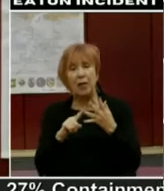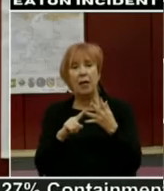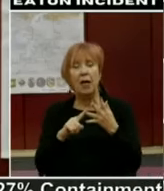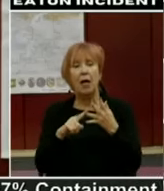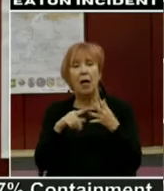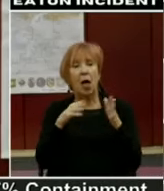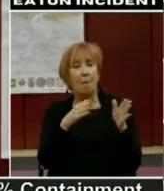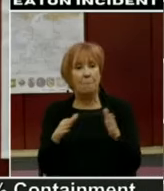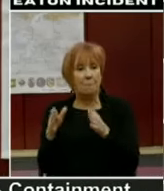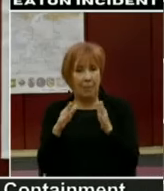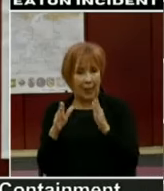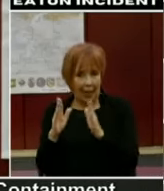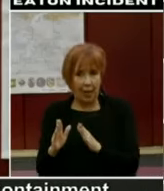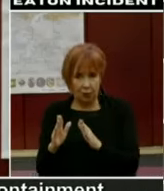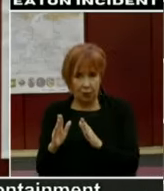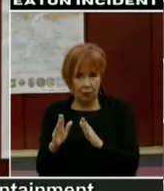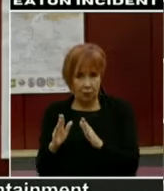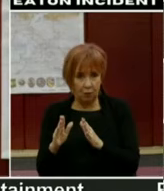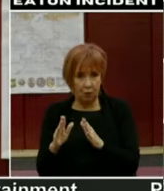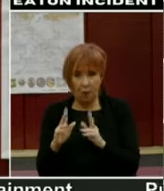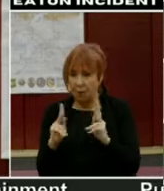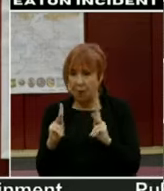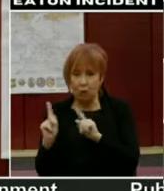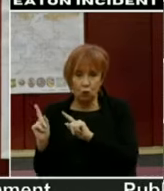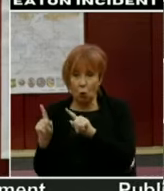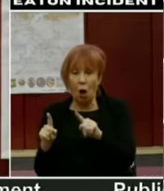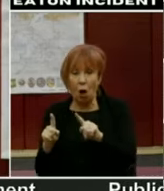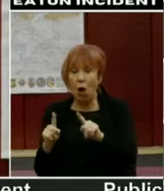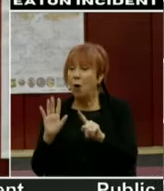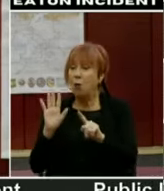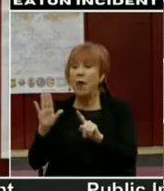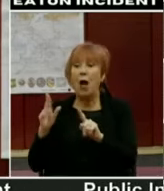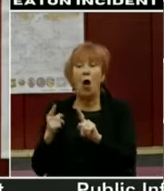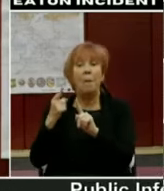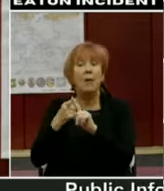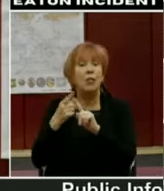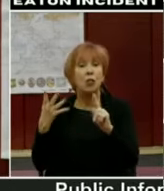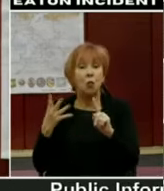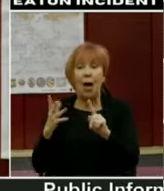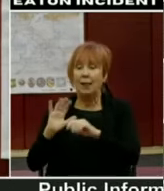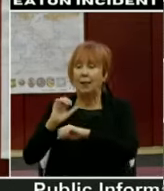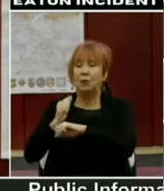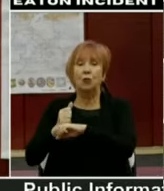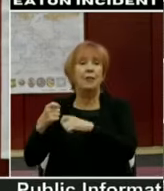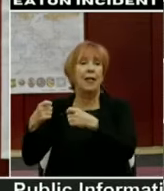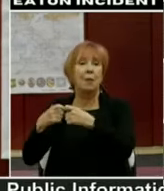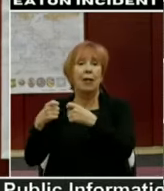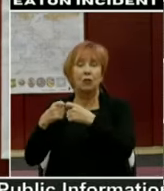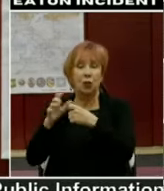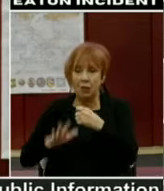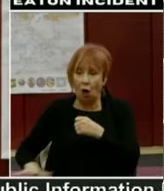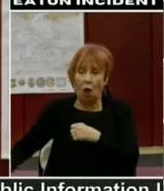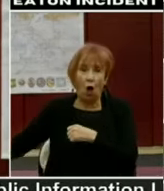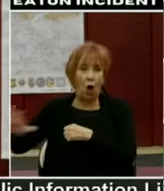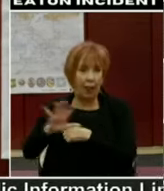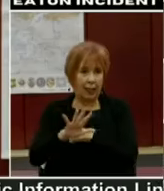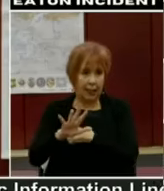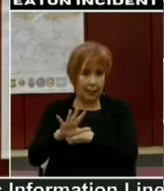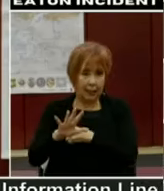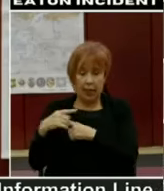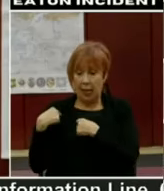and others whose sole mission is focused on getting the power restored across the service area. Since we began this